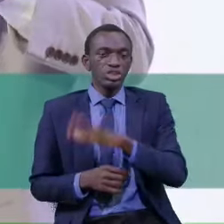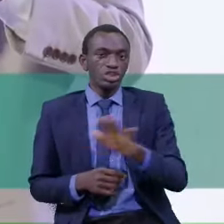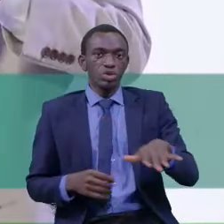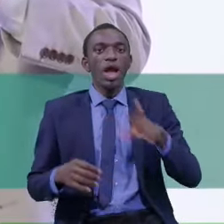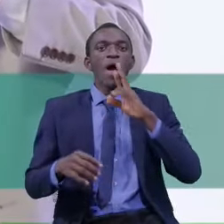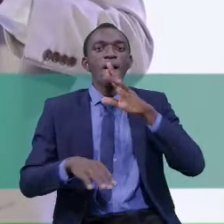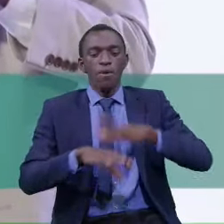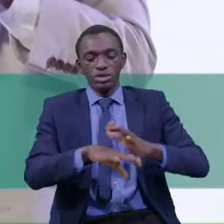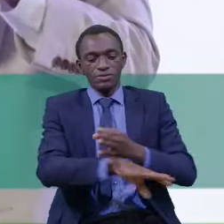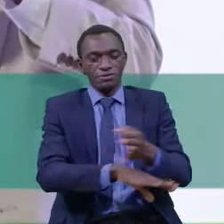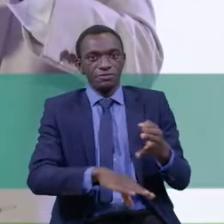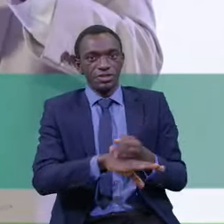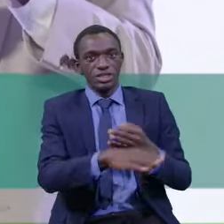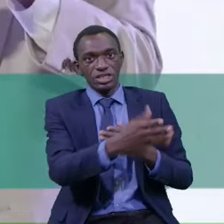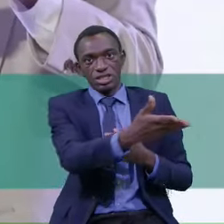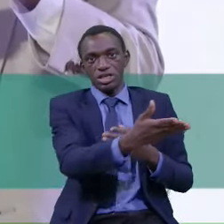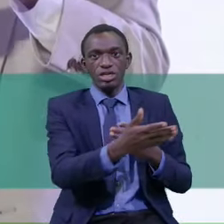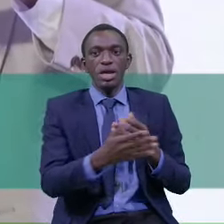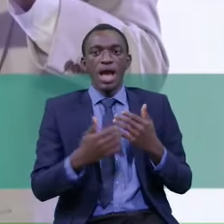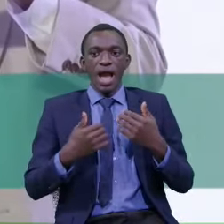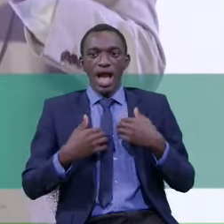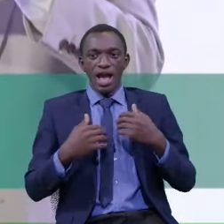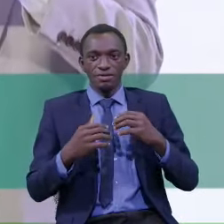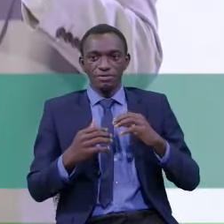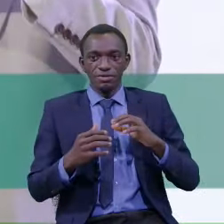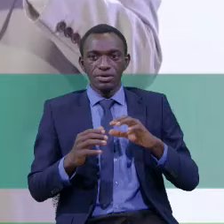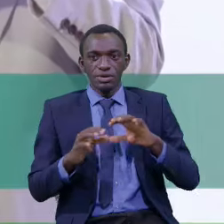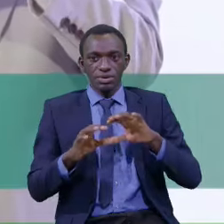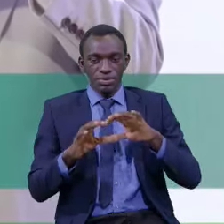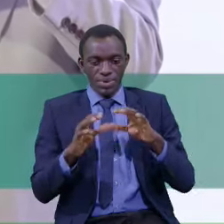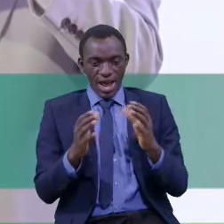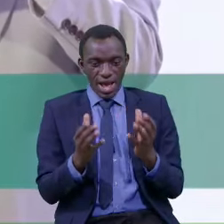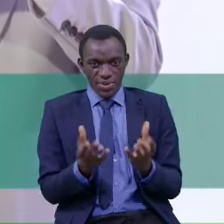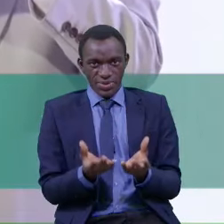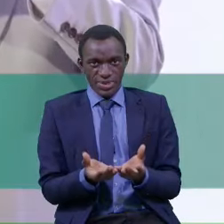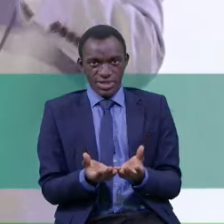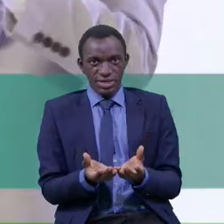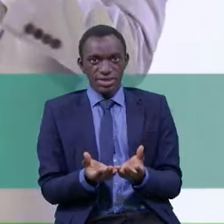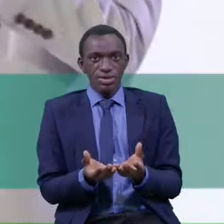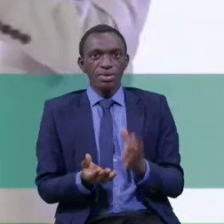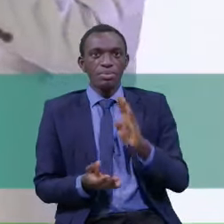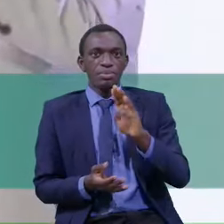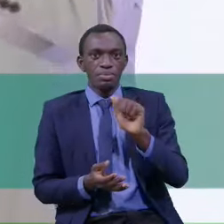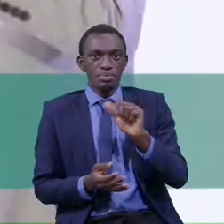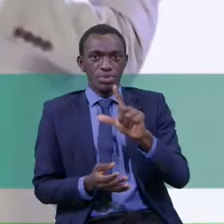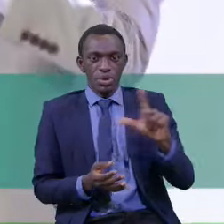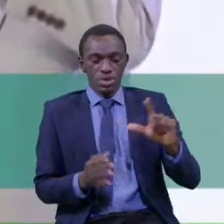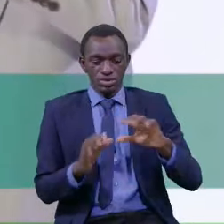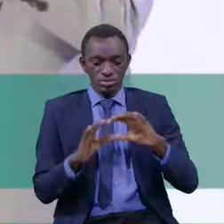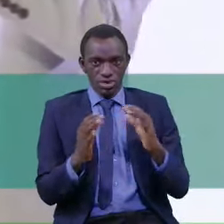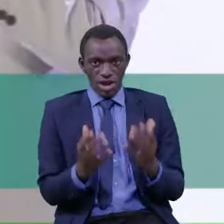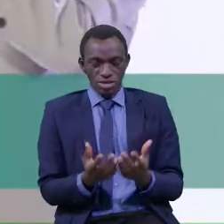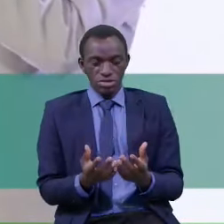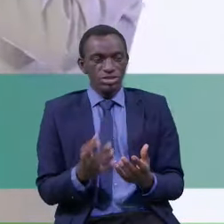there. They have a round thing that we call a ball. And then